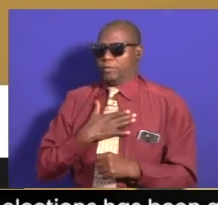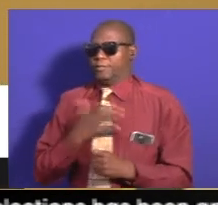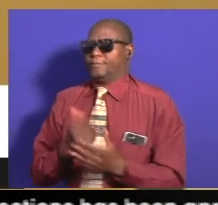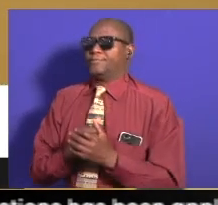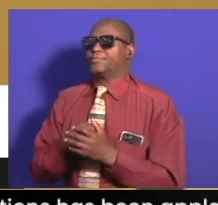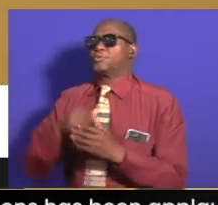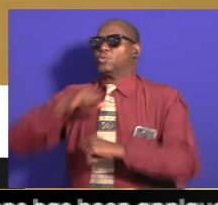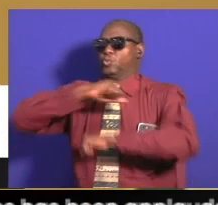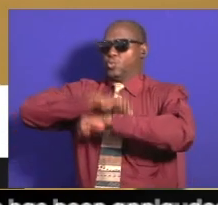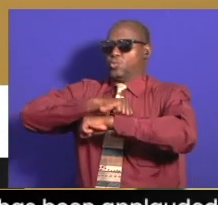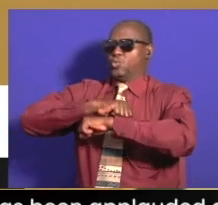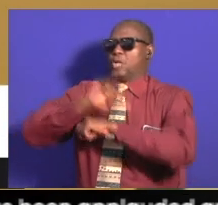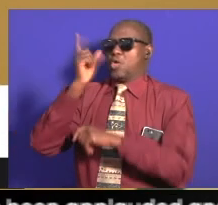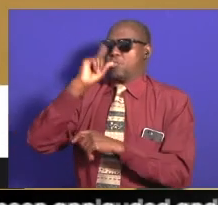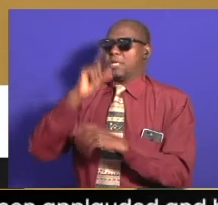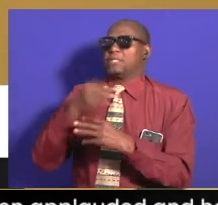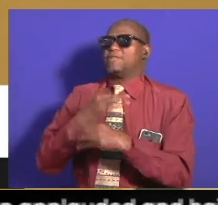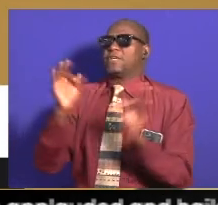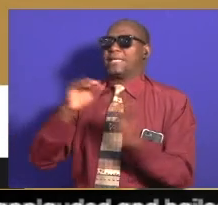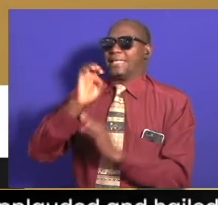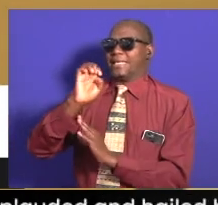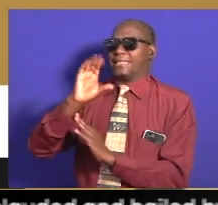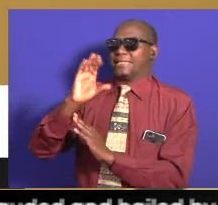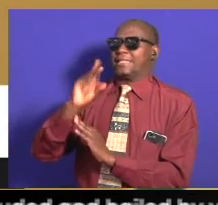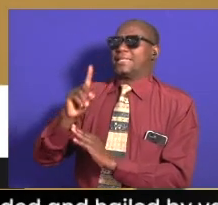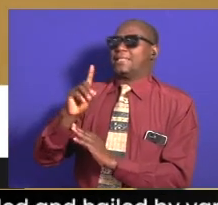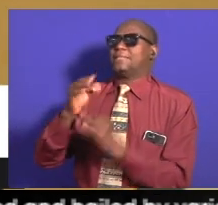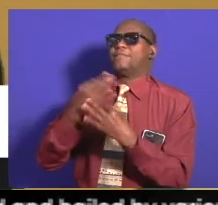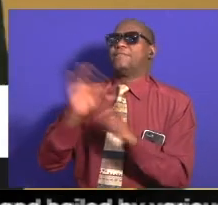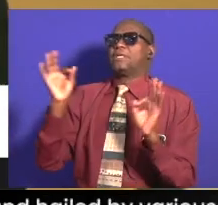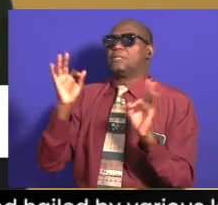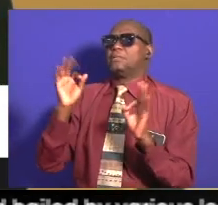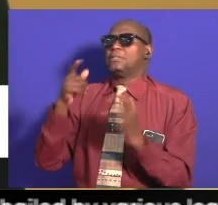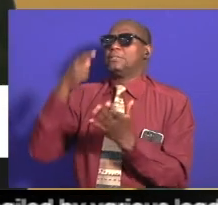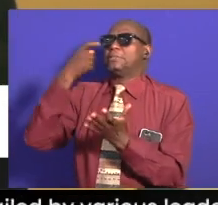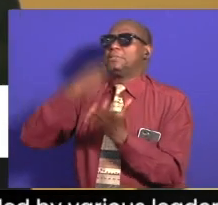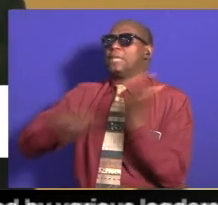shule Nairobi ni bure, ECD ni bure. Let us not charge anybody a single shilling.